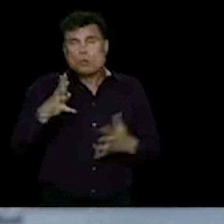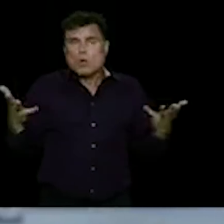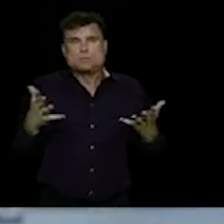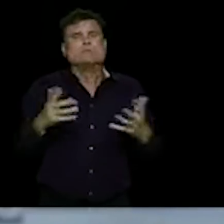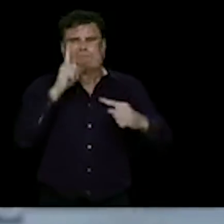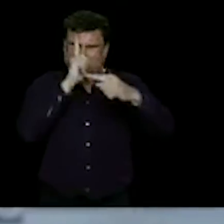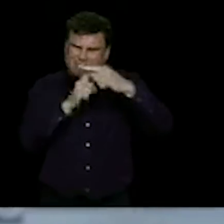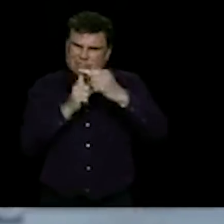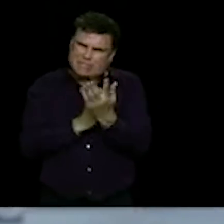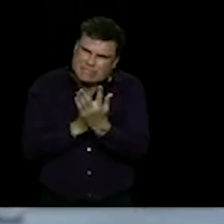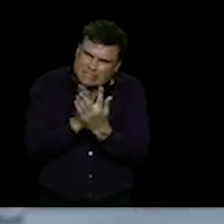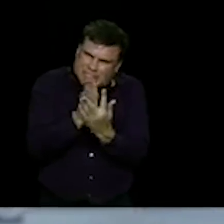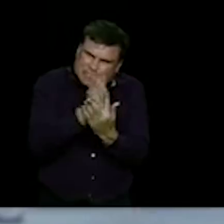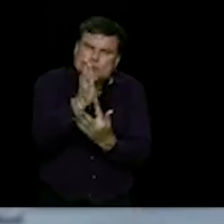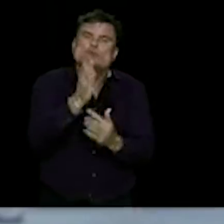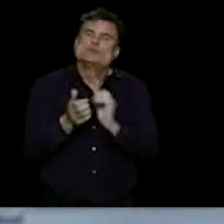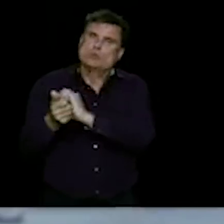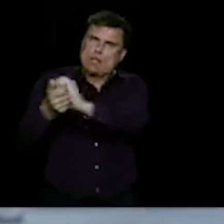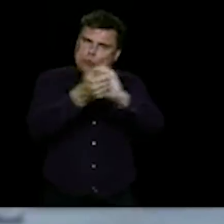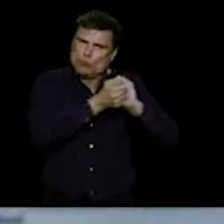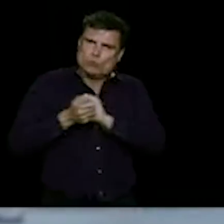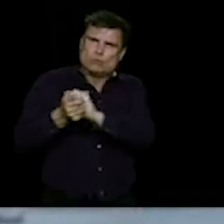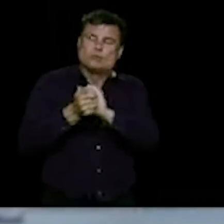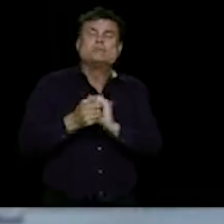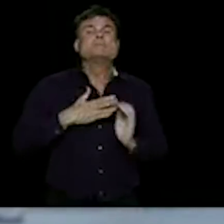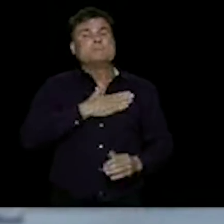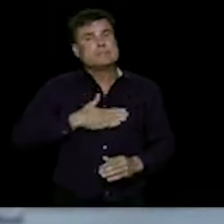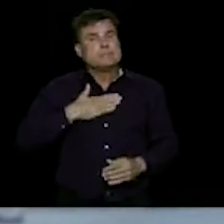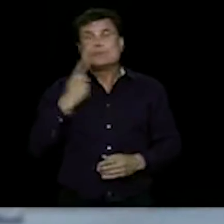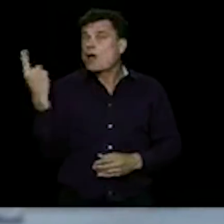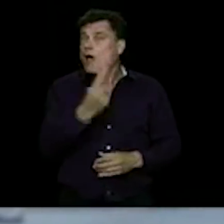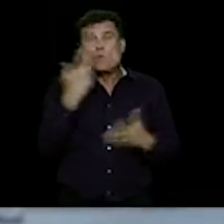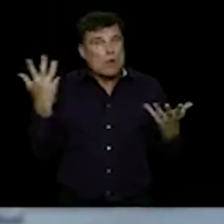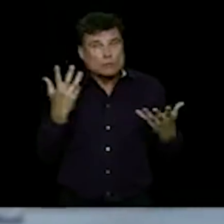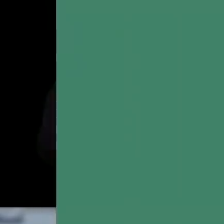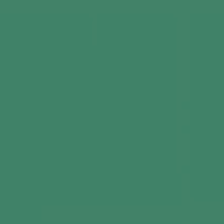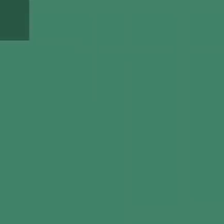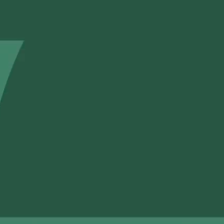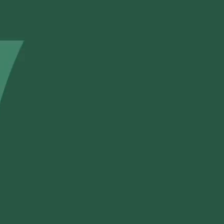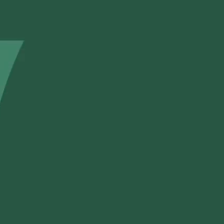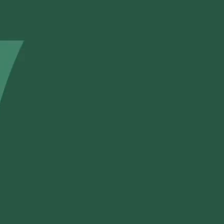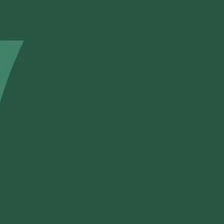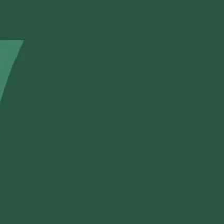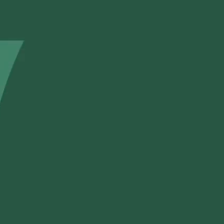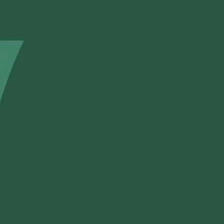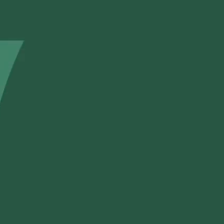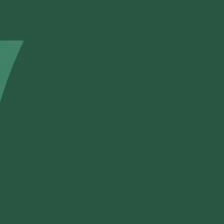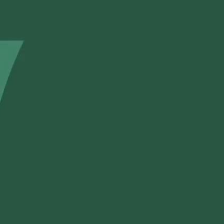So let's all continue to be kind, to be calm, and to be safe.